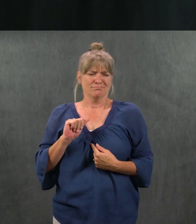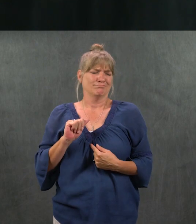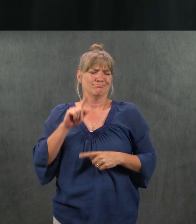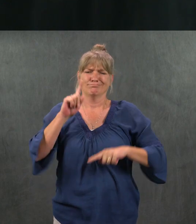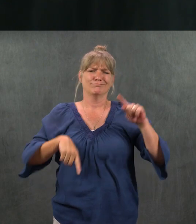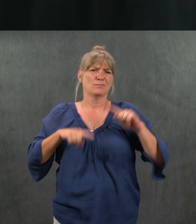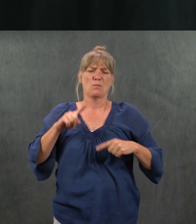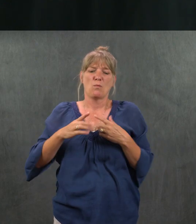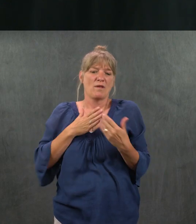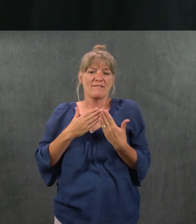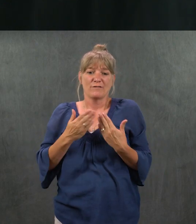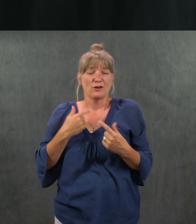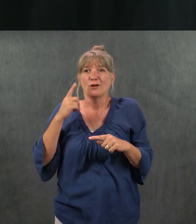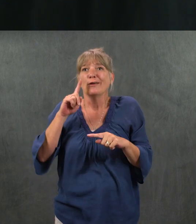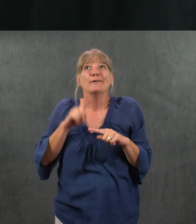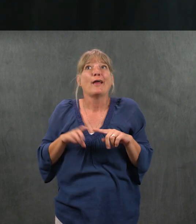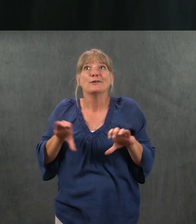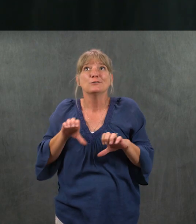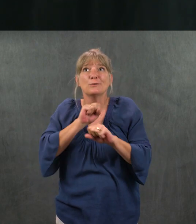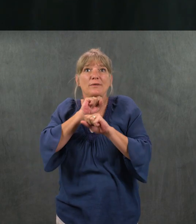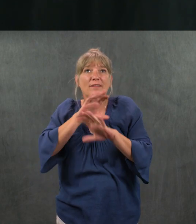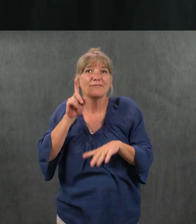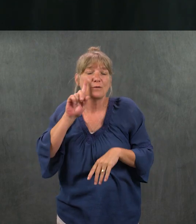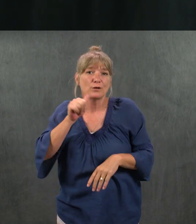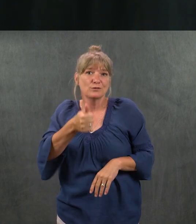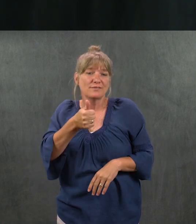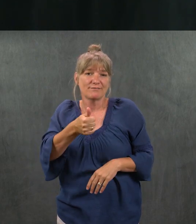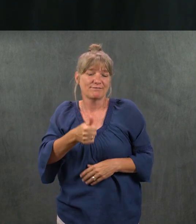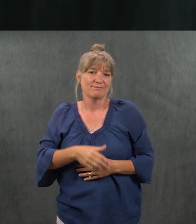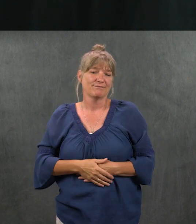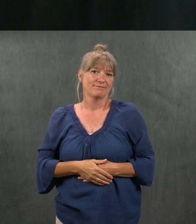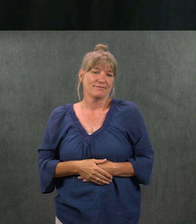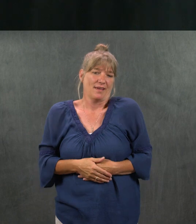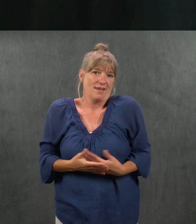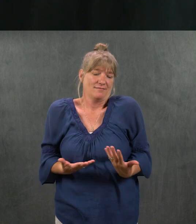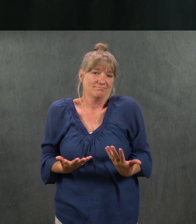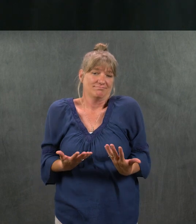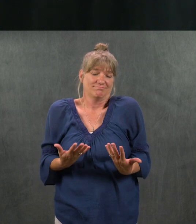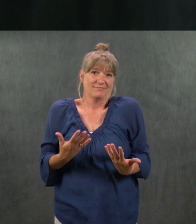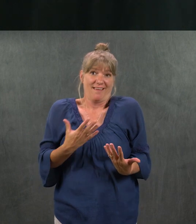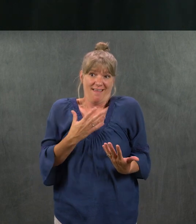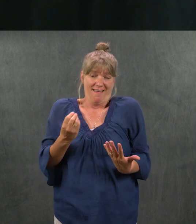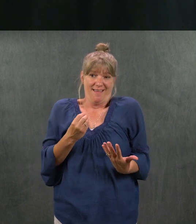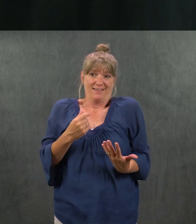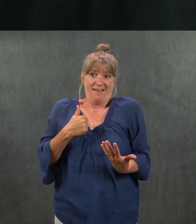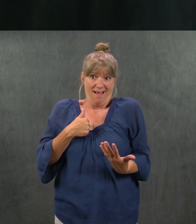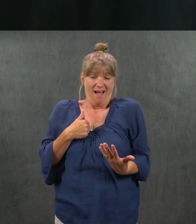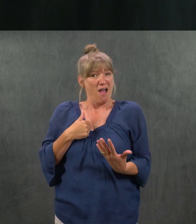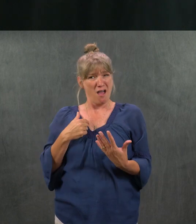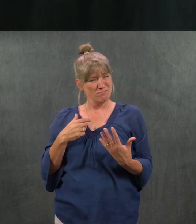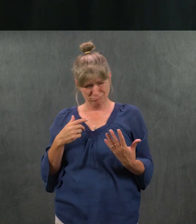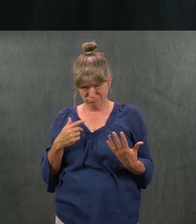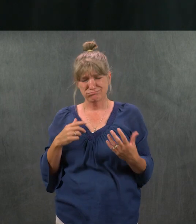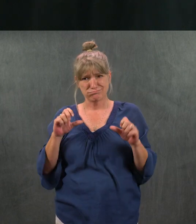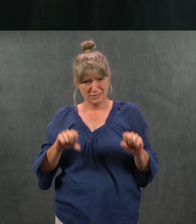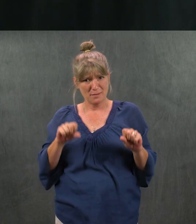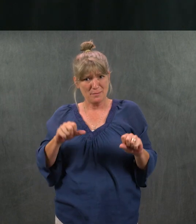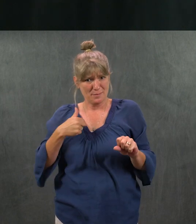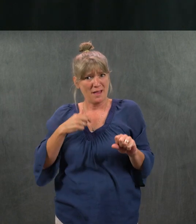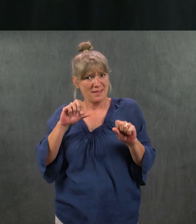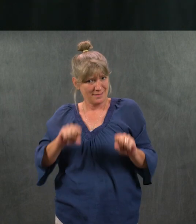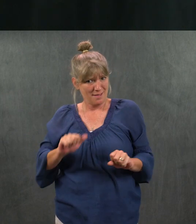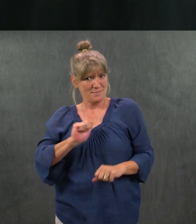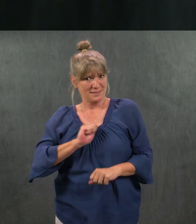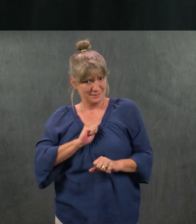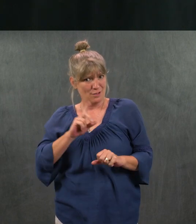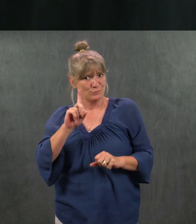when you have a disability of any kind, you can't do anything for yourself. And I'm very much